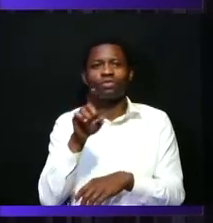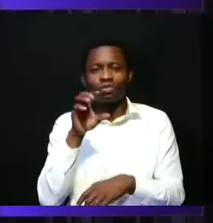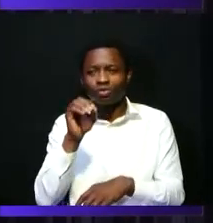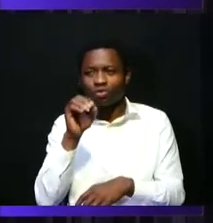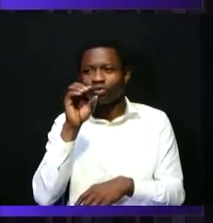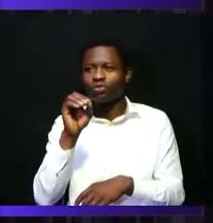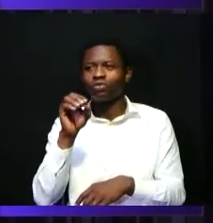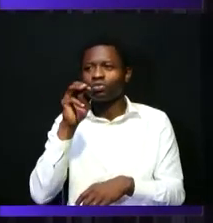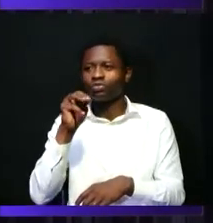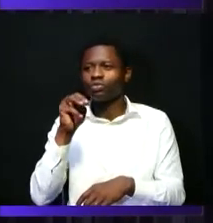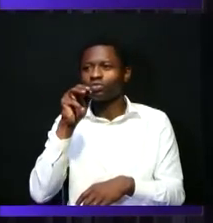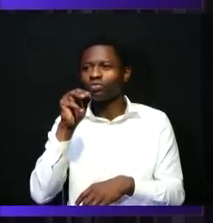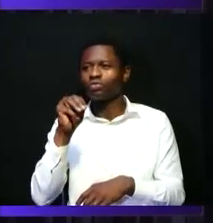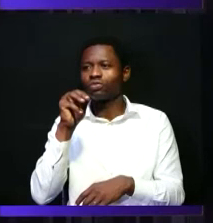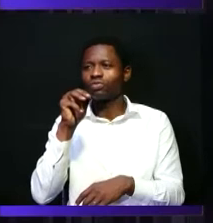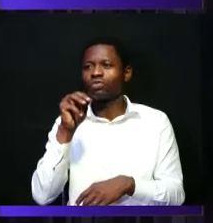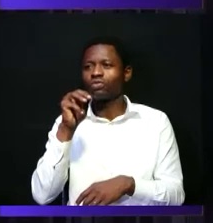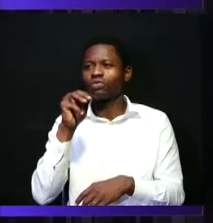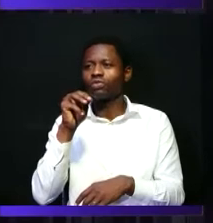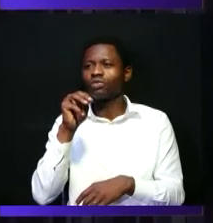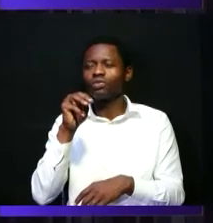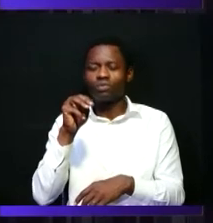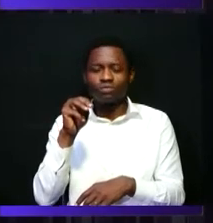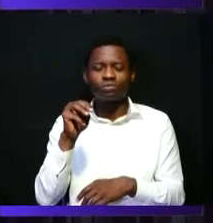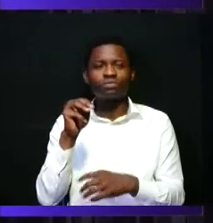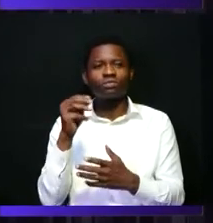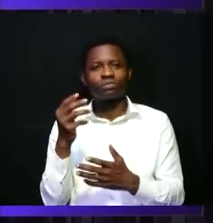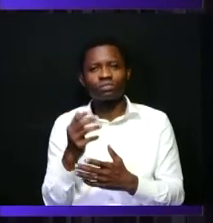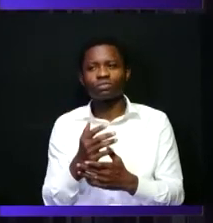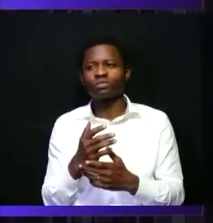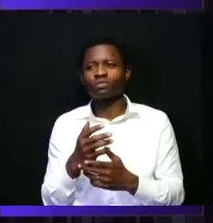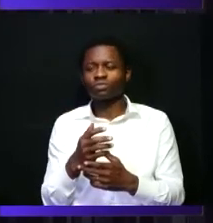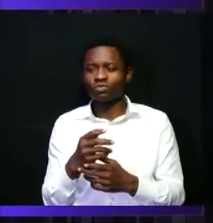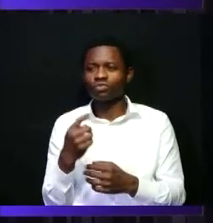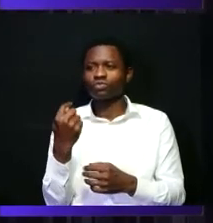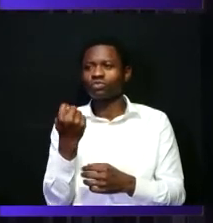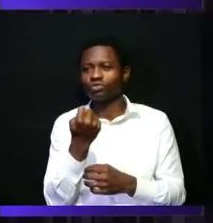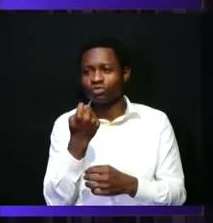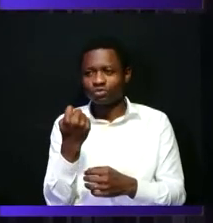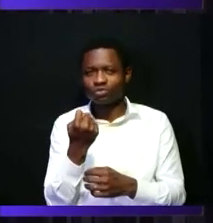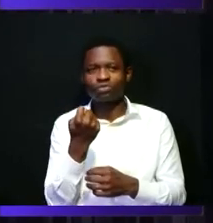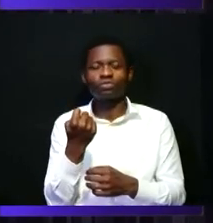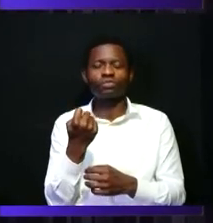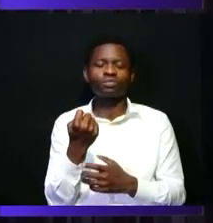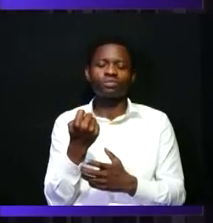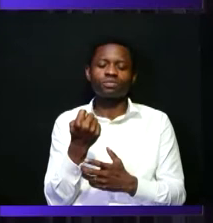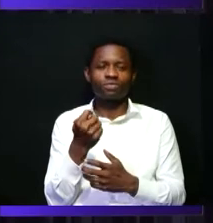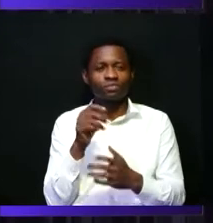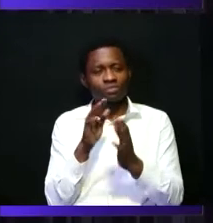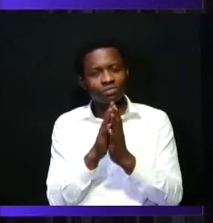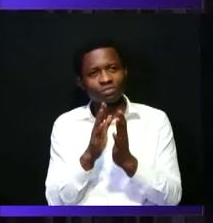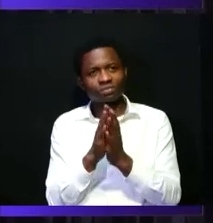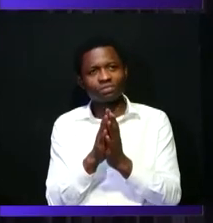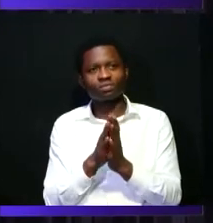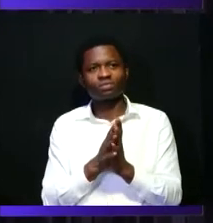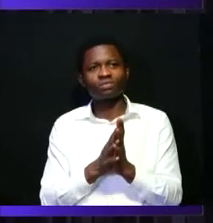the evening service and then also for the Tuesday prayers. Deaconess Grace Smith from the